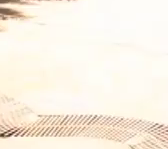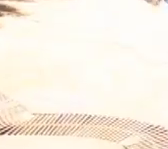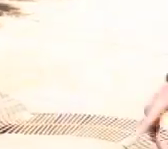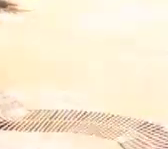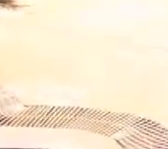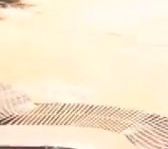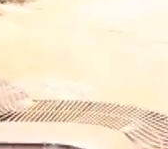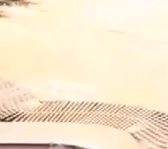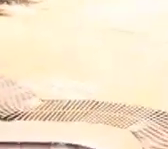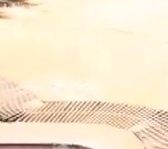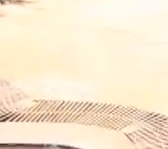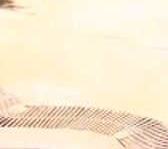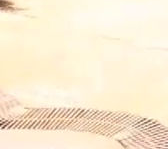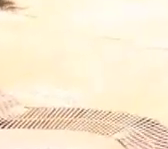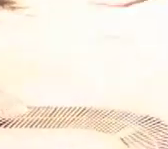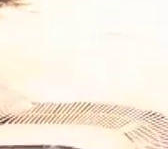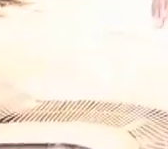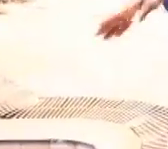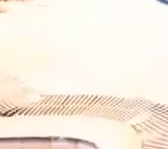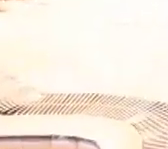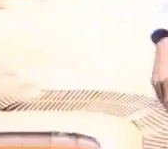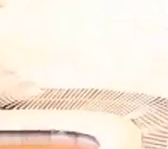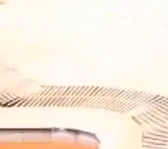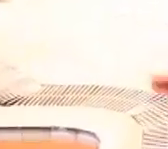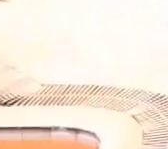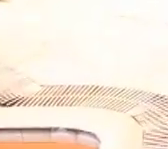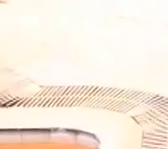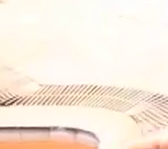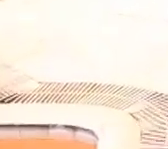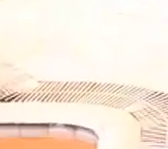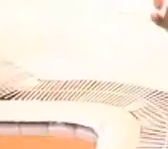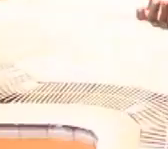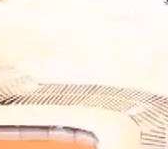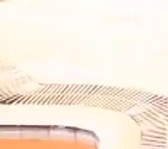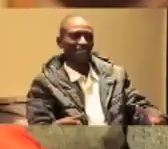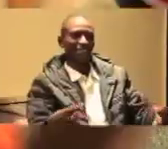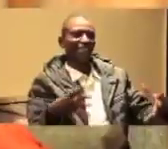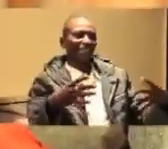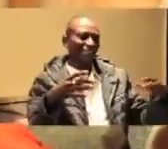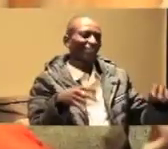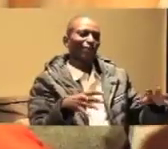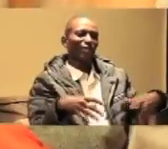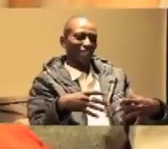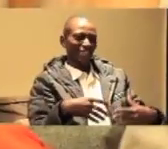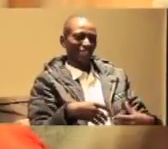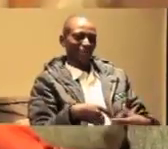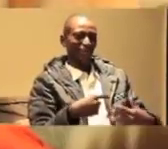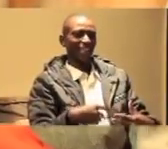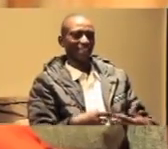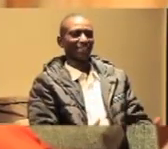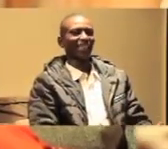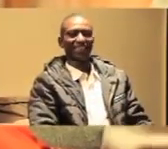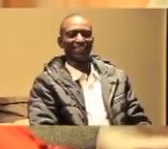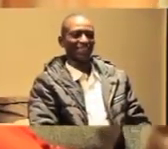was given a chance. I would wish to stay there forever, because you swim, you eat, you just